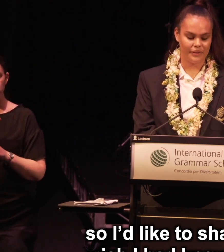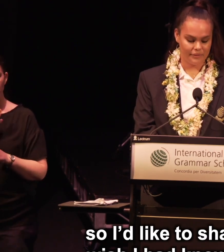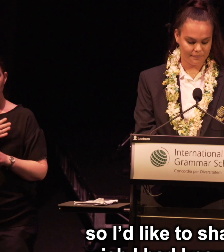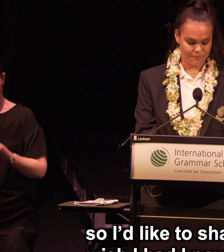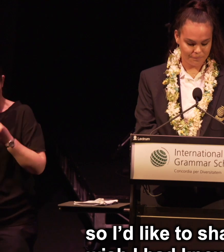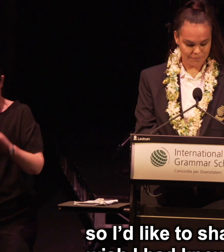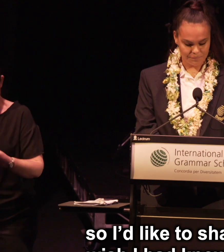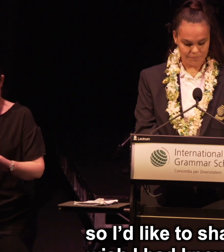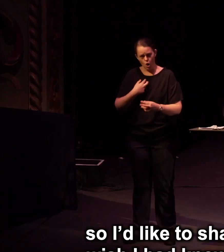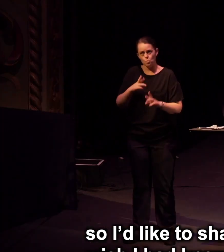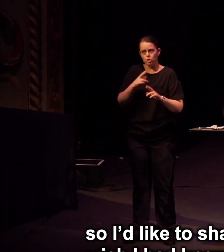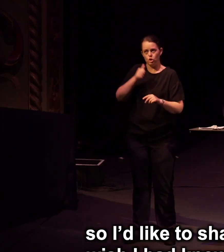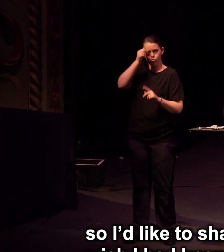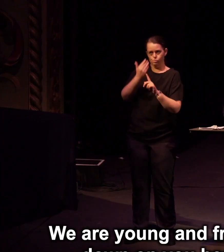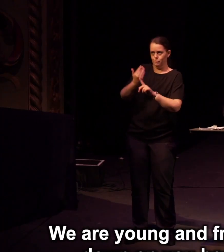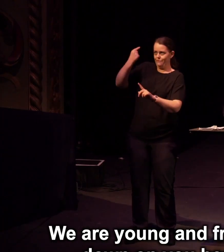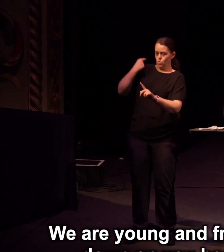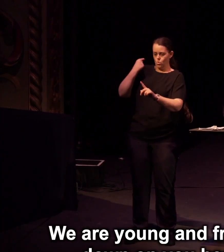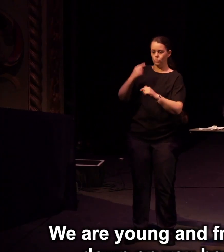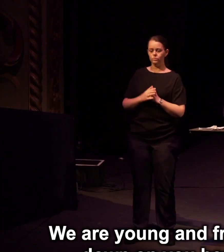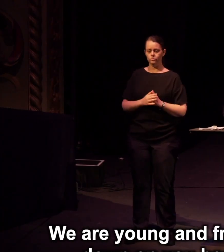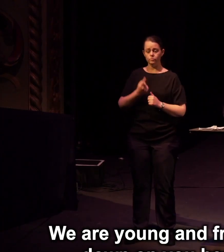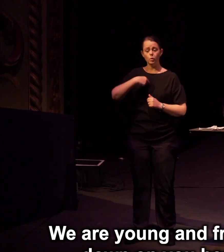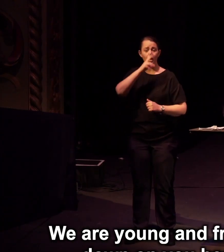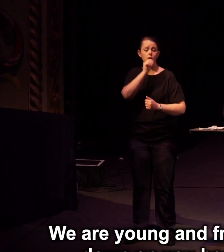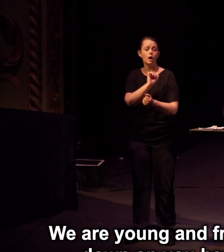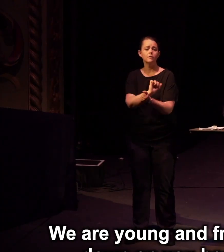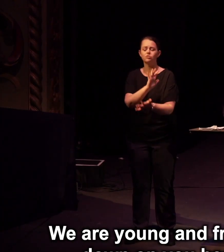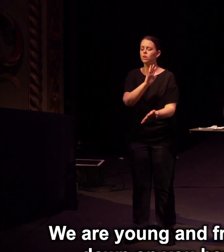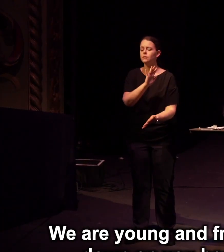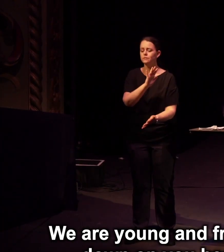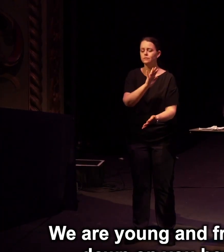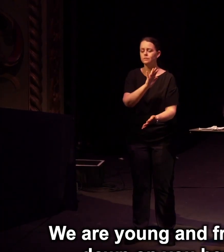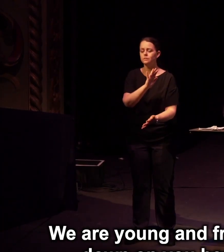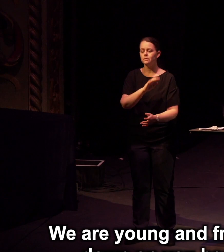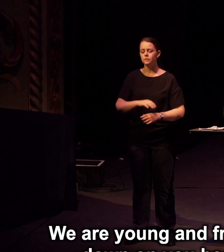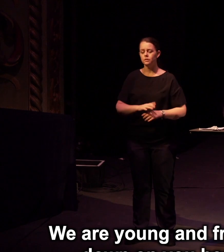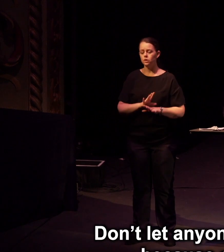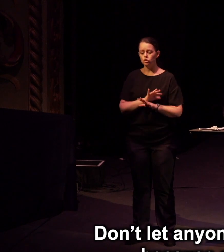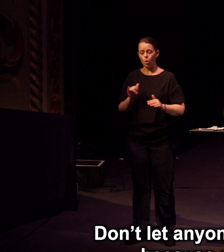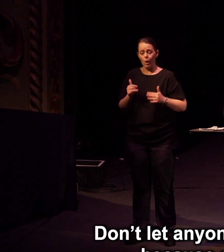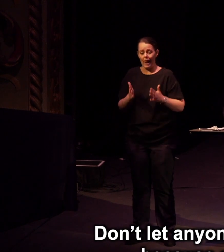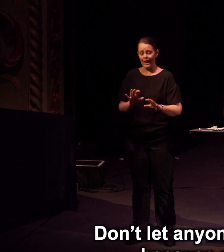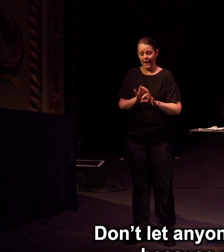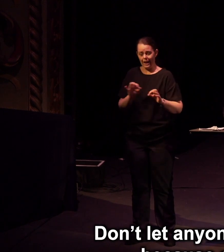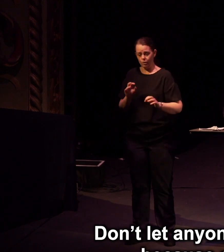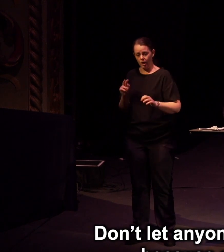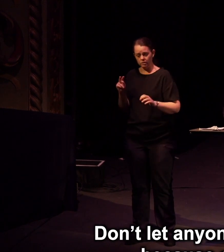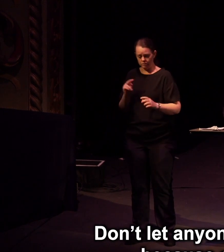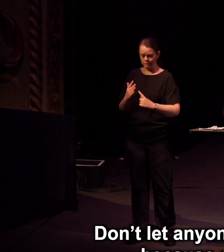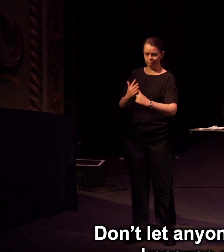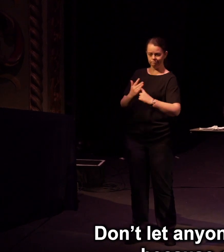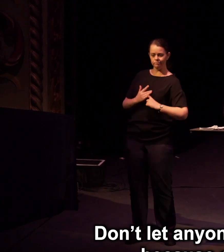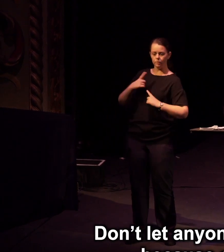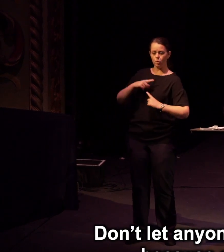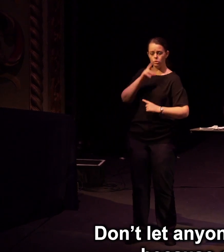a little sooner. We are young and free. Don't let anyone look down on you because you are young. Don't let anyone look down on you